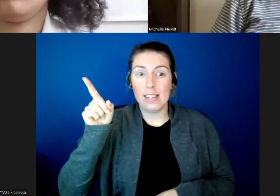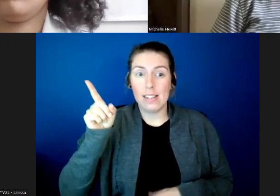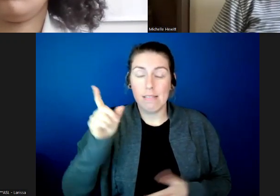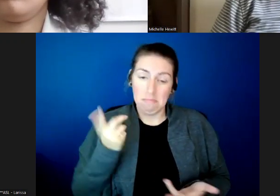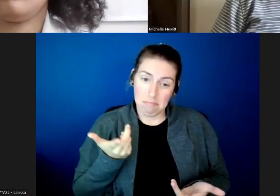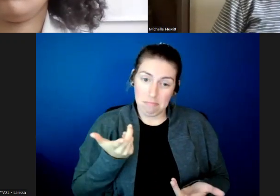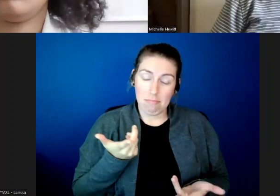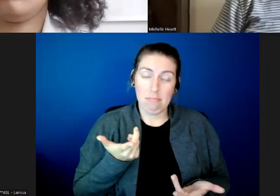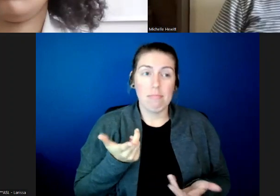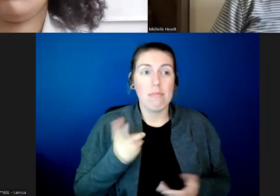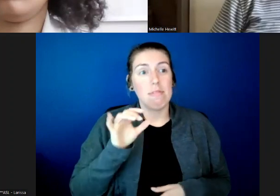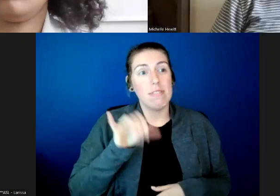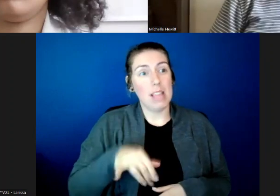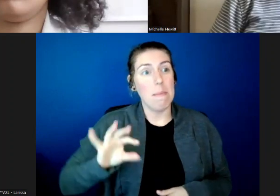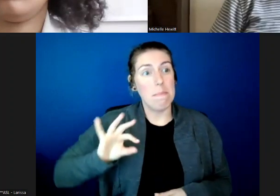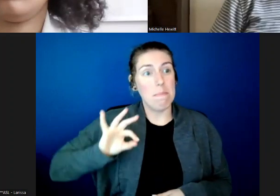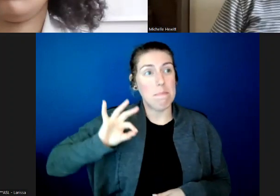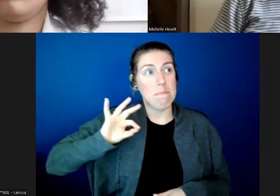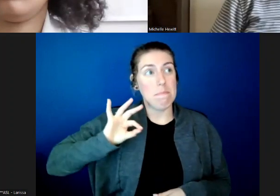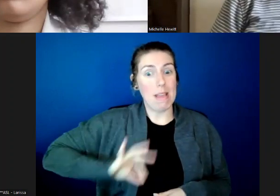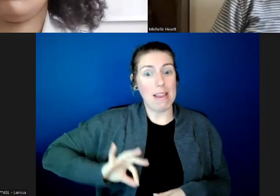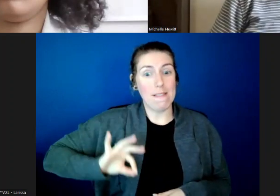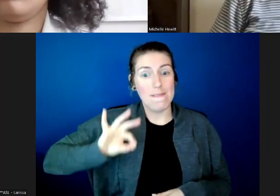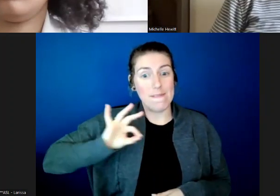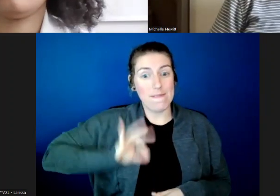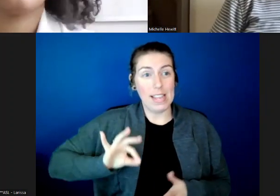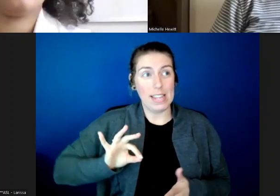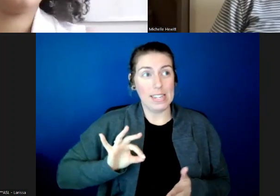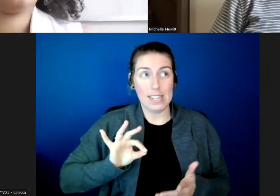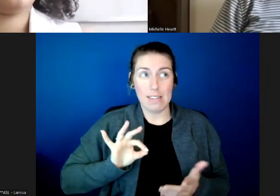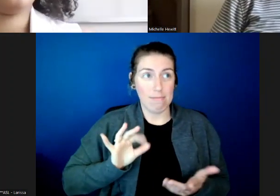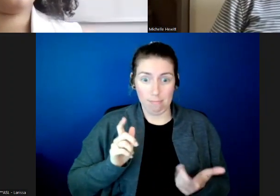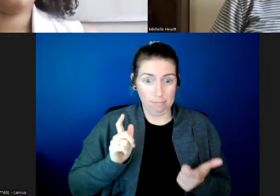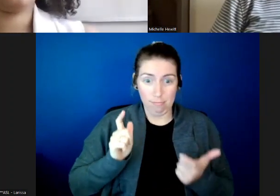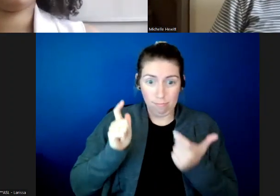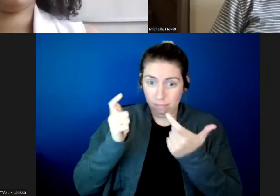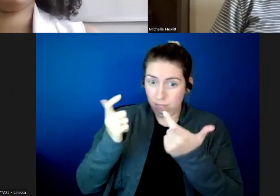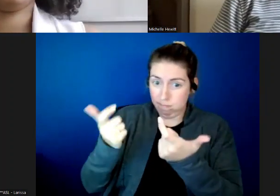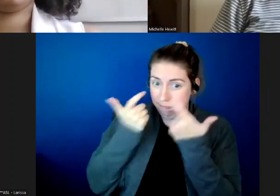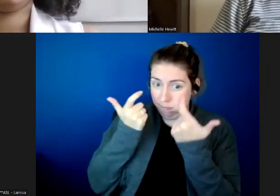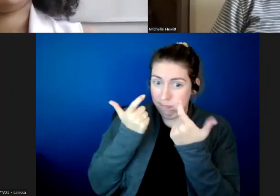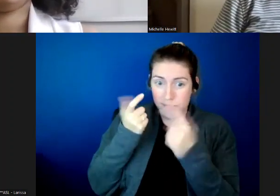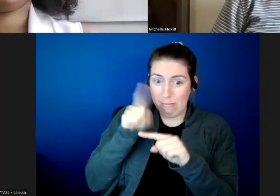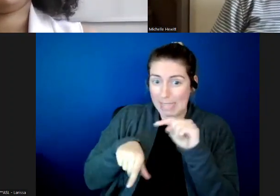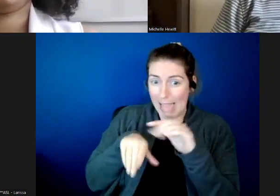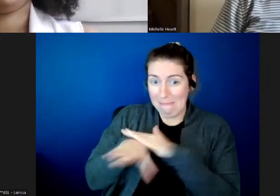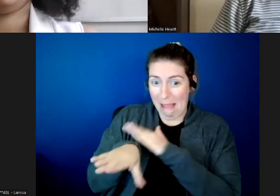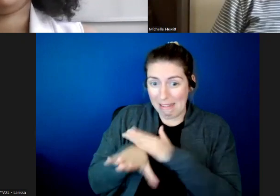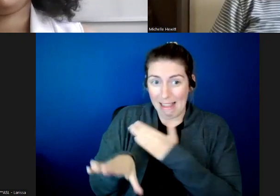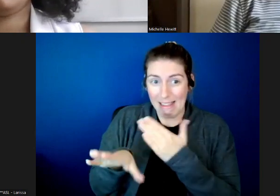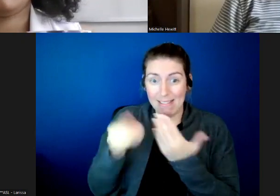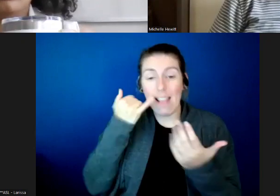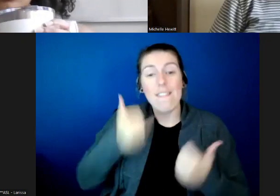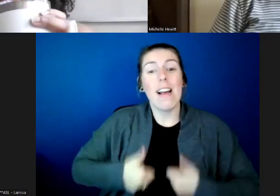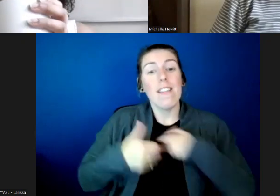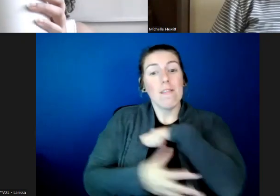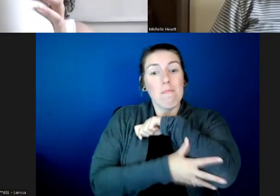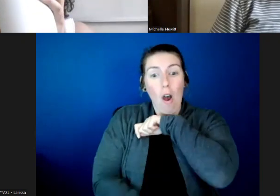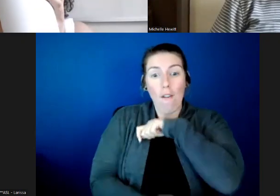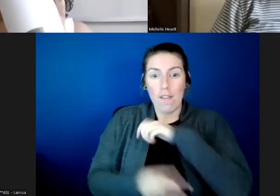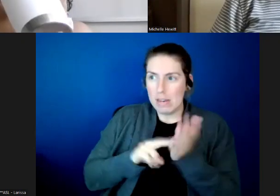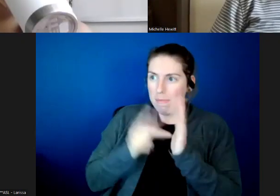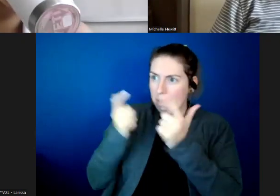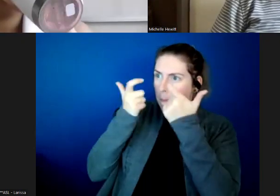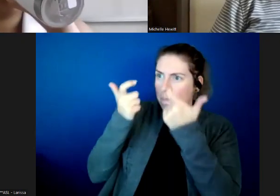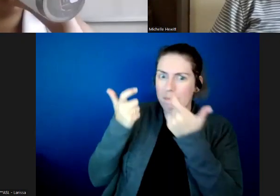that isn't really that accessible to people who live in poverty, because they would typically not apply